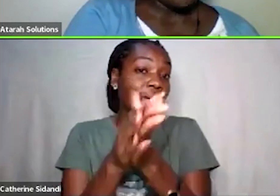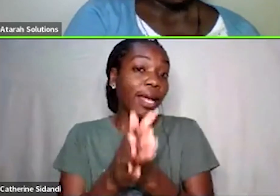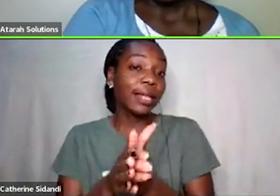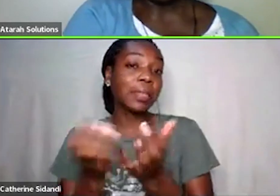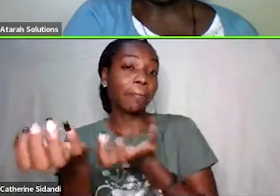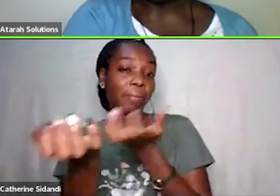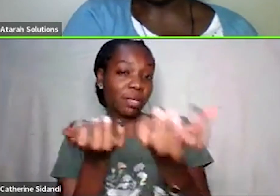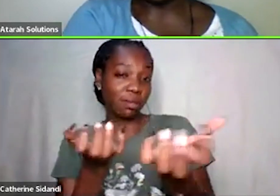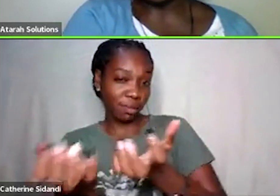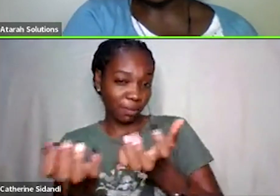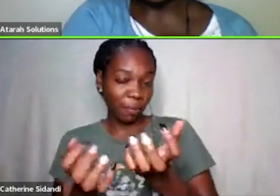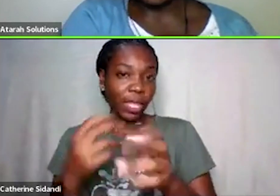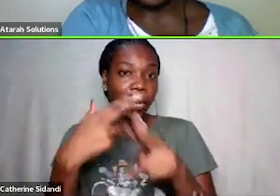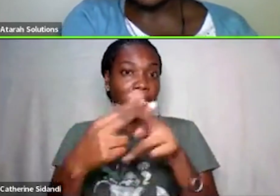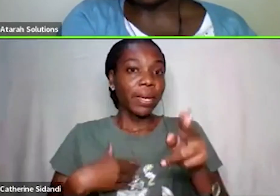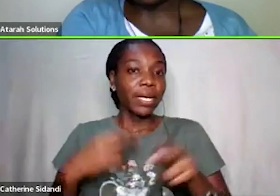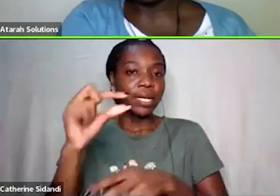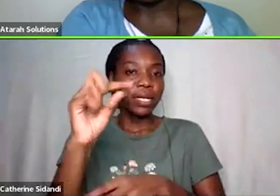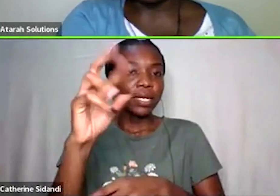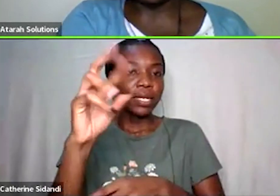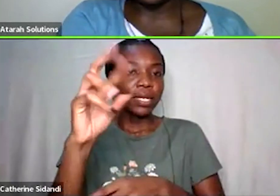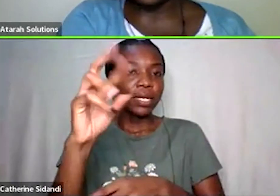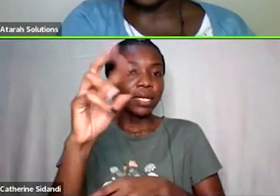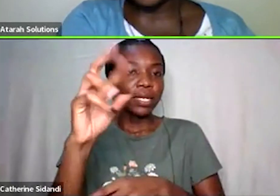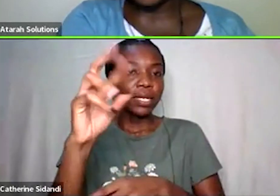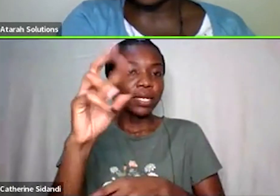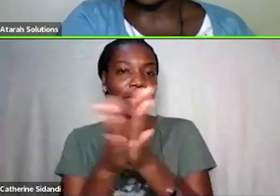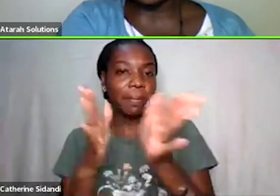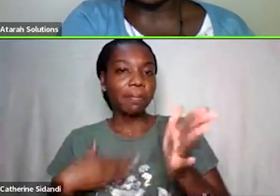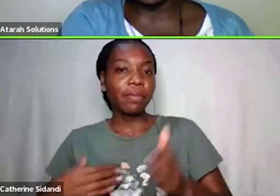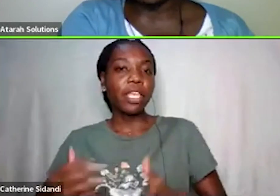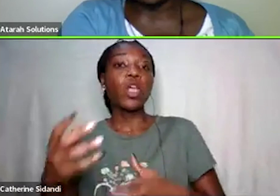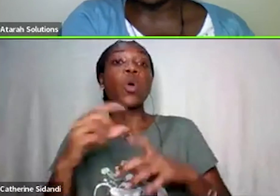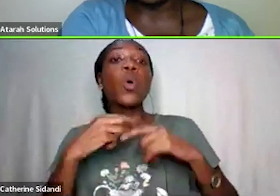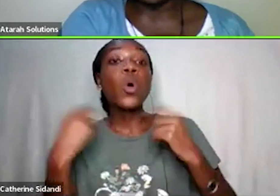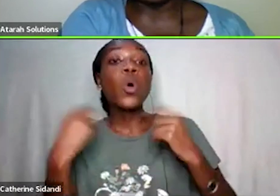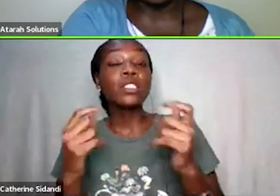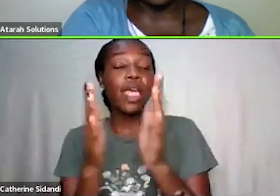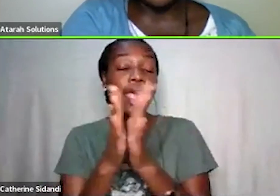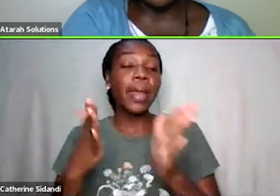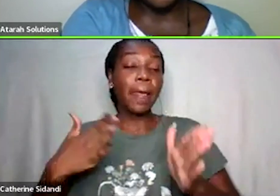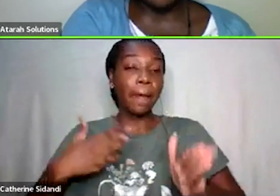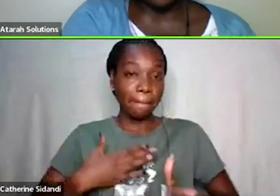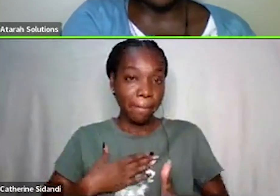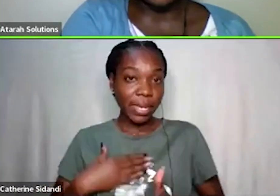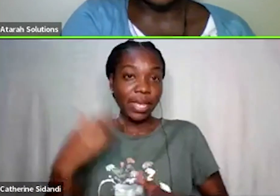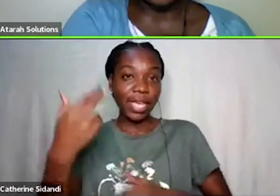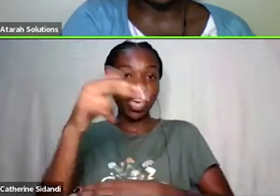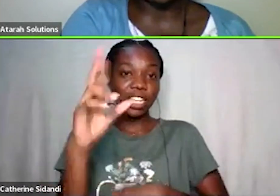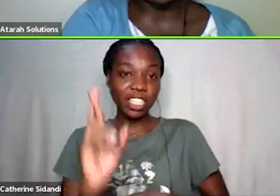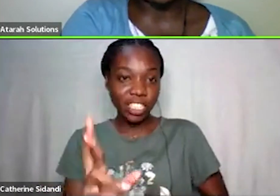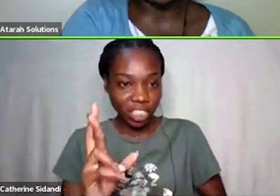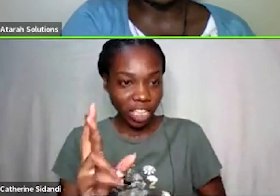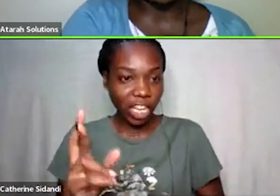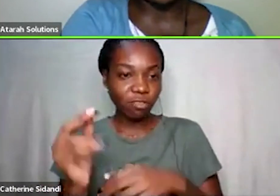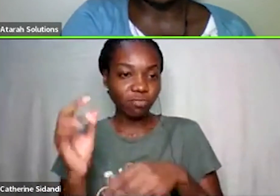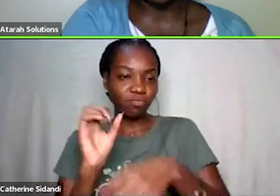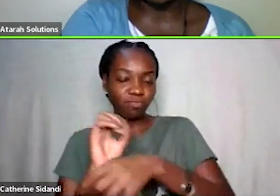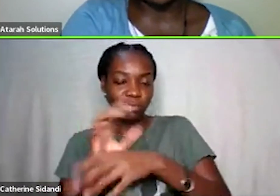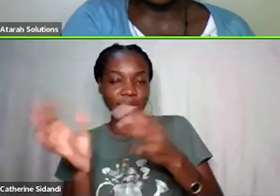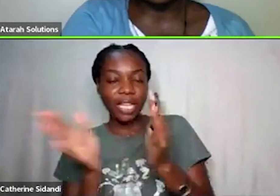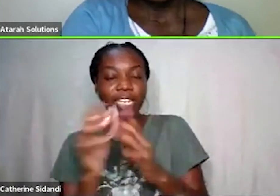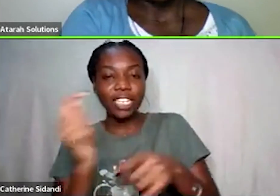entrepreneurship. My name is Grace Nzula. I am the host and I'm an HR consultant and trainer with